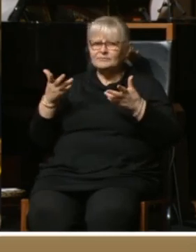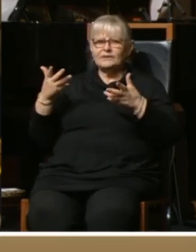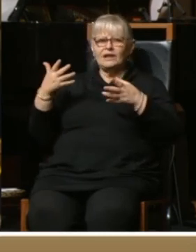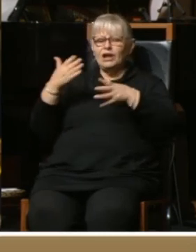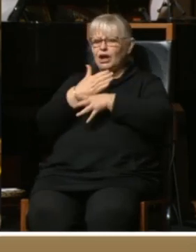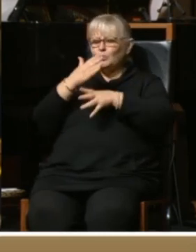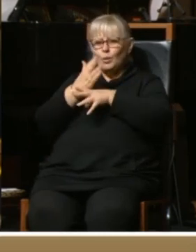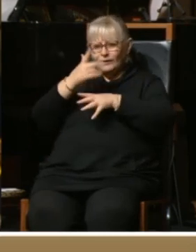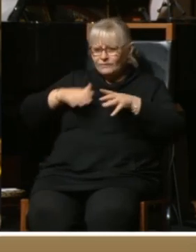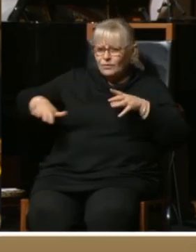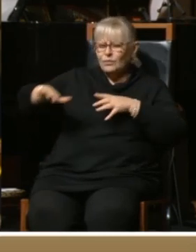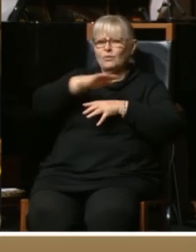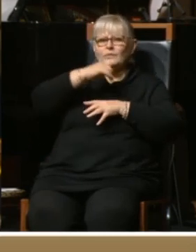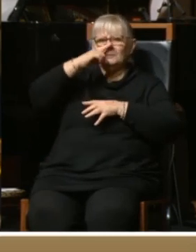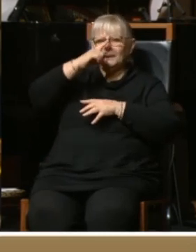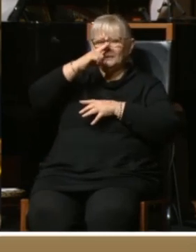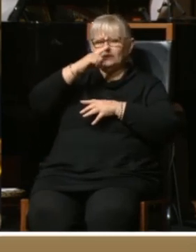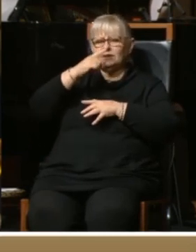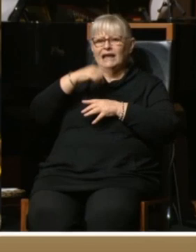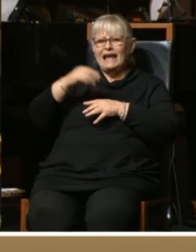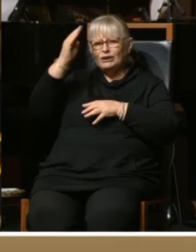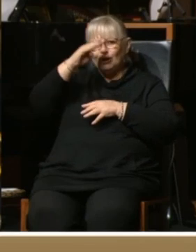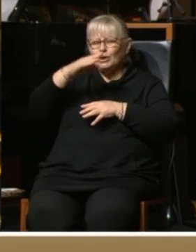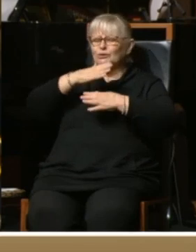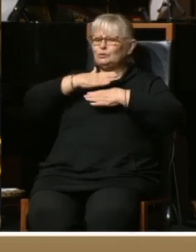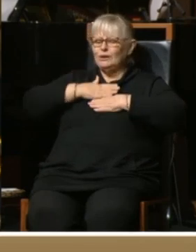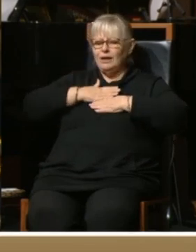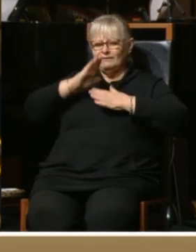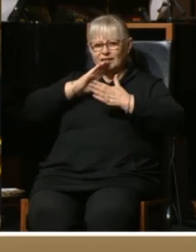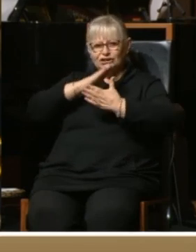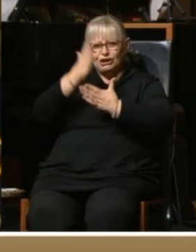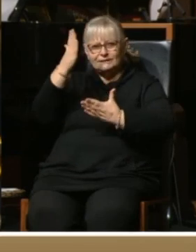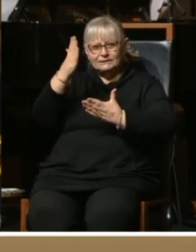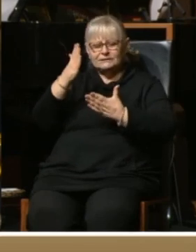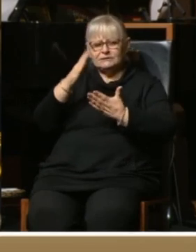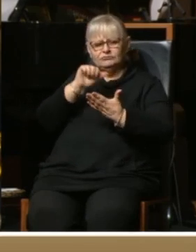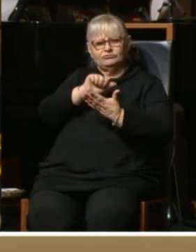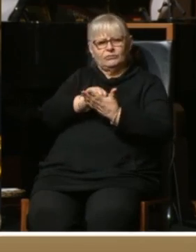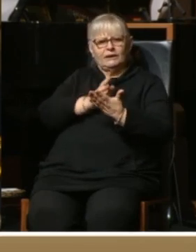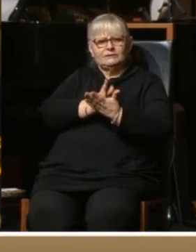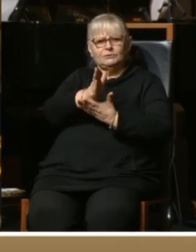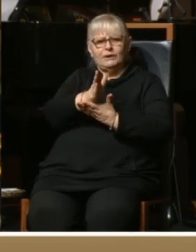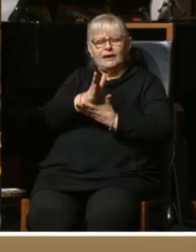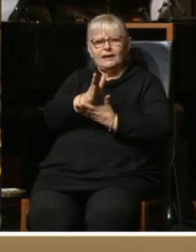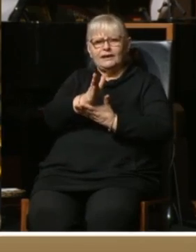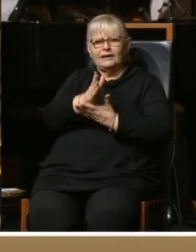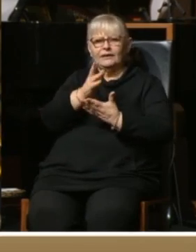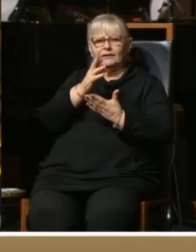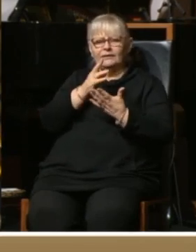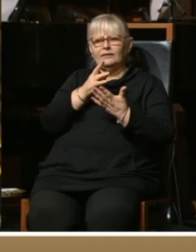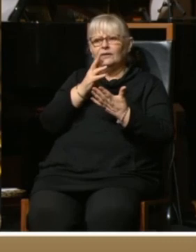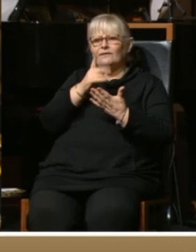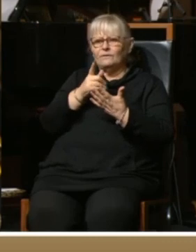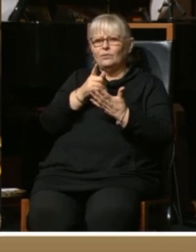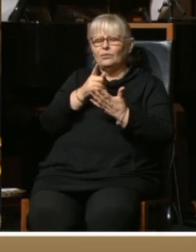common good, and learn to love justice and righteousness for the sake of